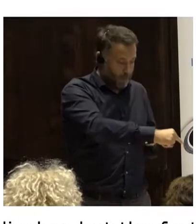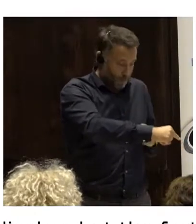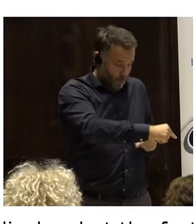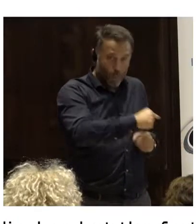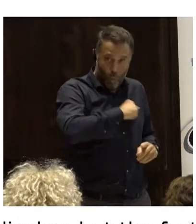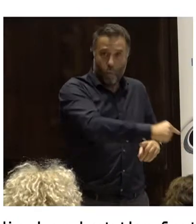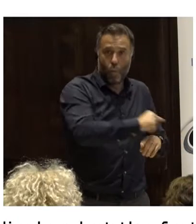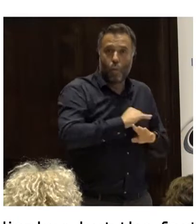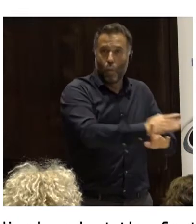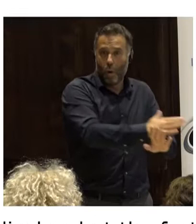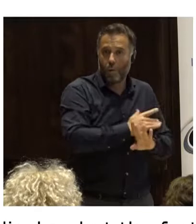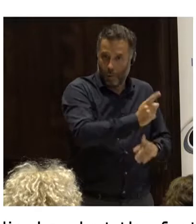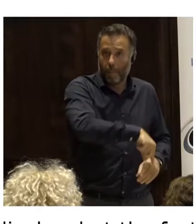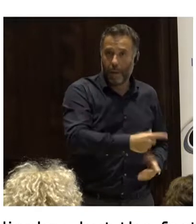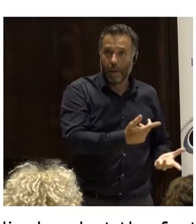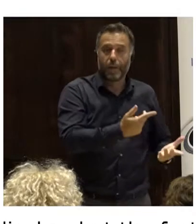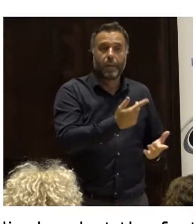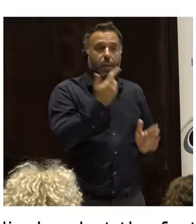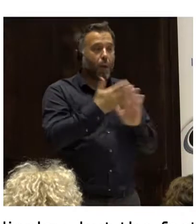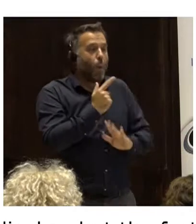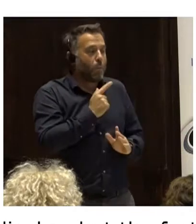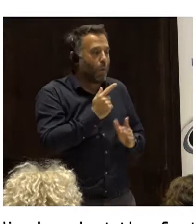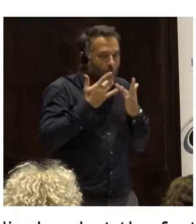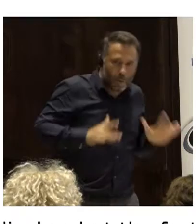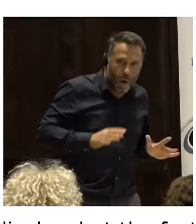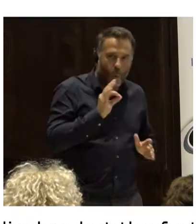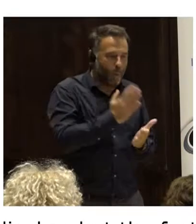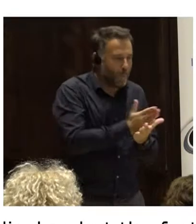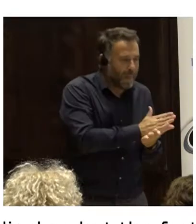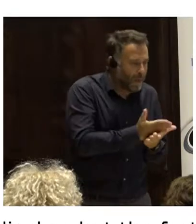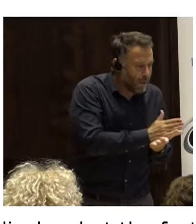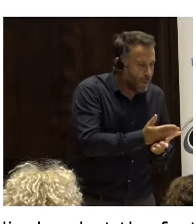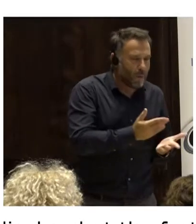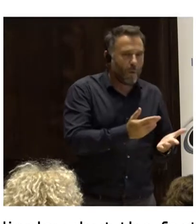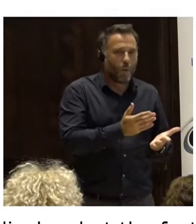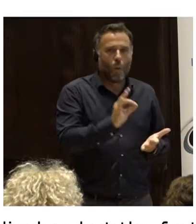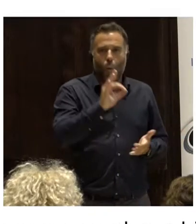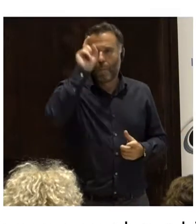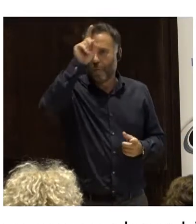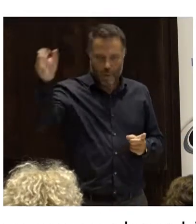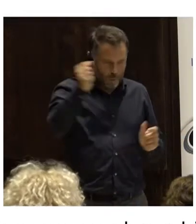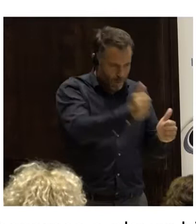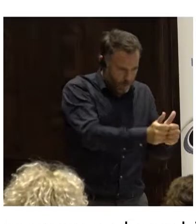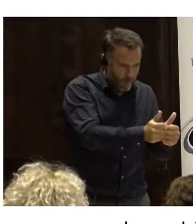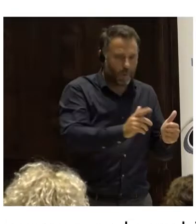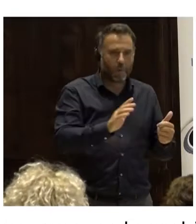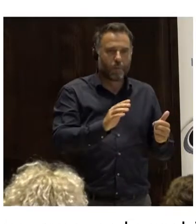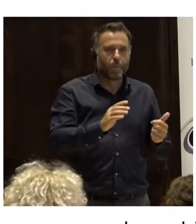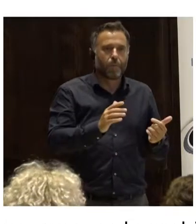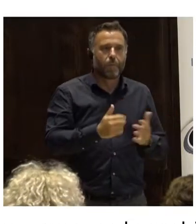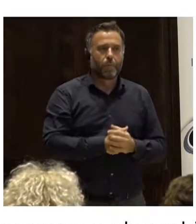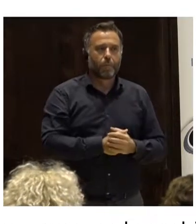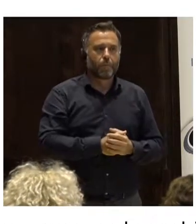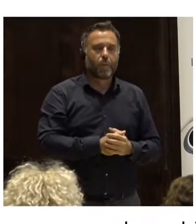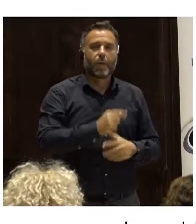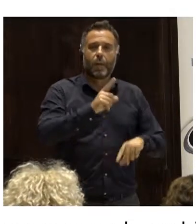a mediator, mediator is not as a prompter, the person who